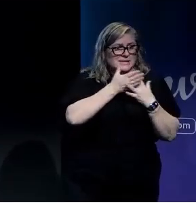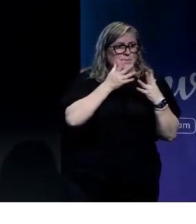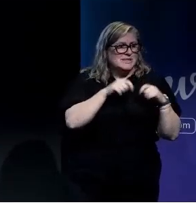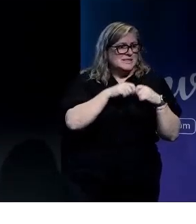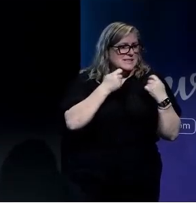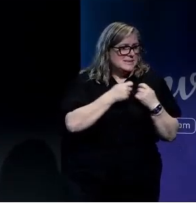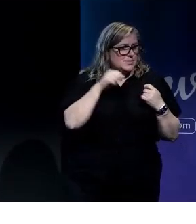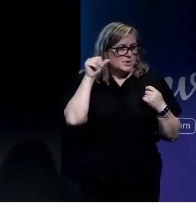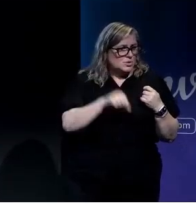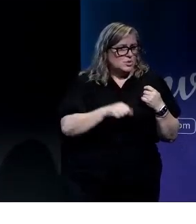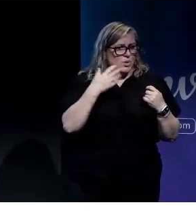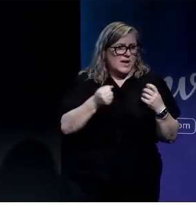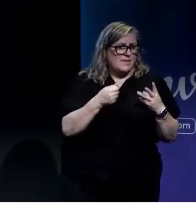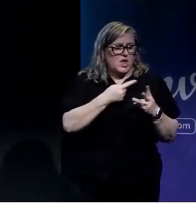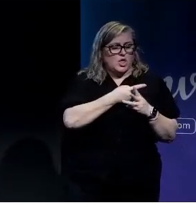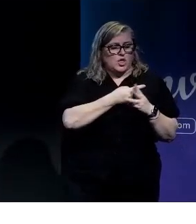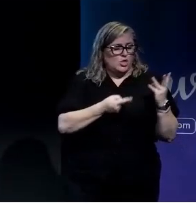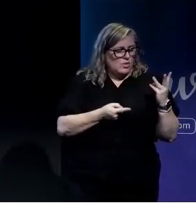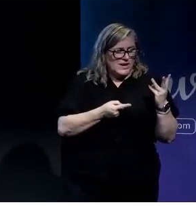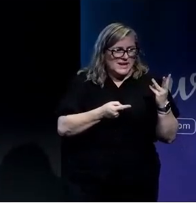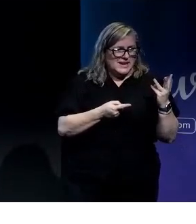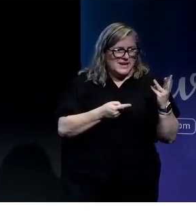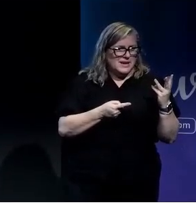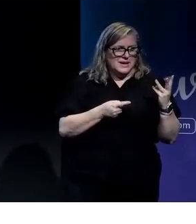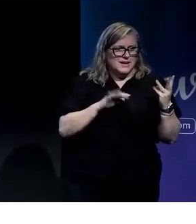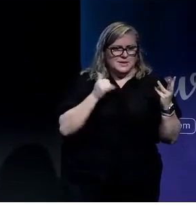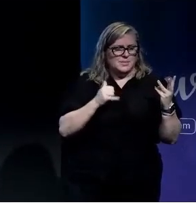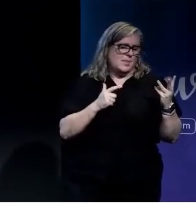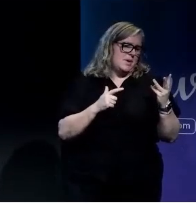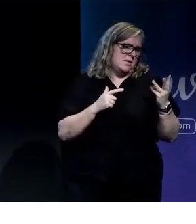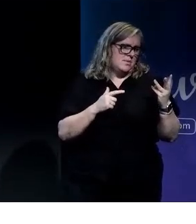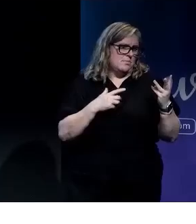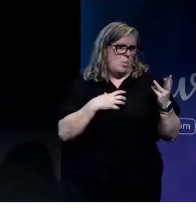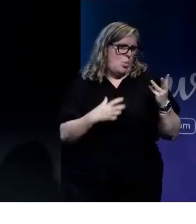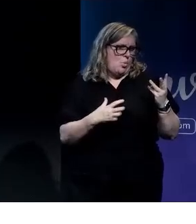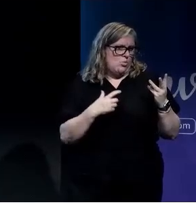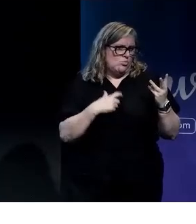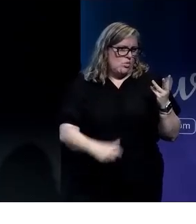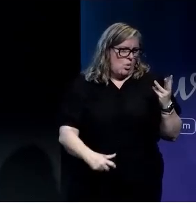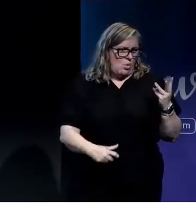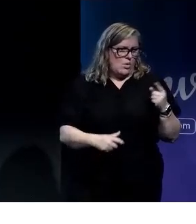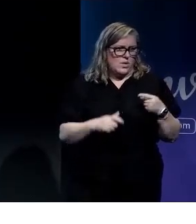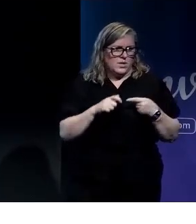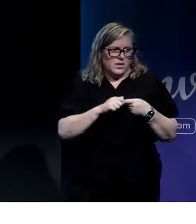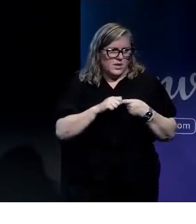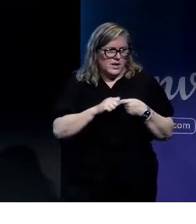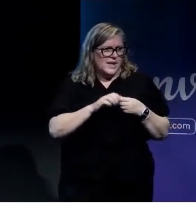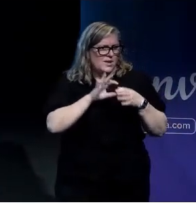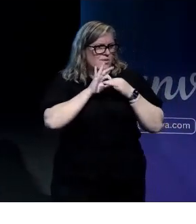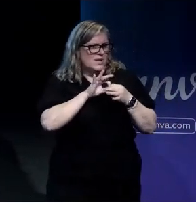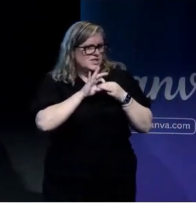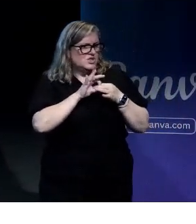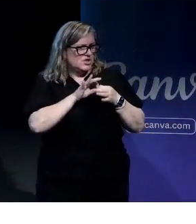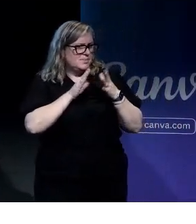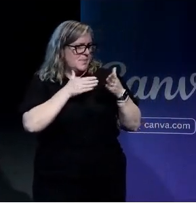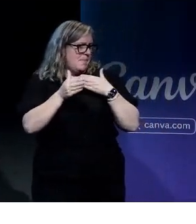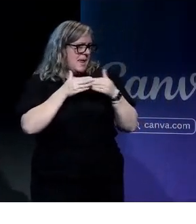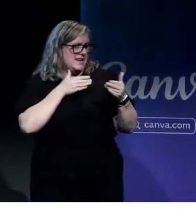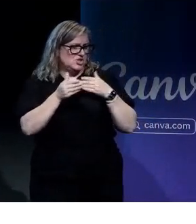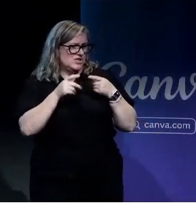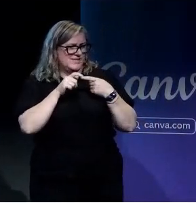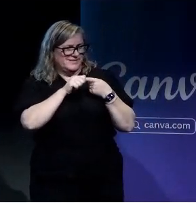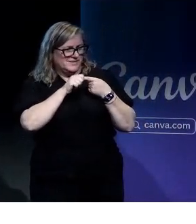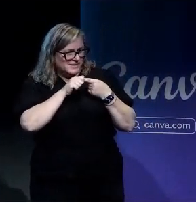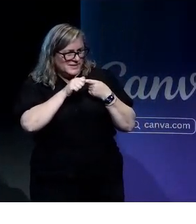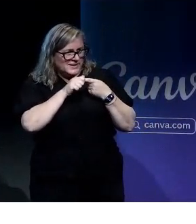three, possibly more roles. A relationship manager to manage the relationship of the